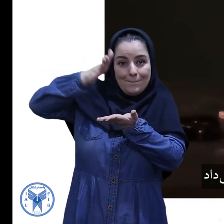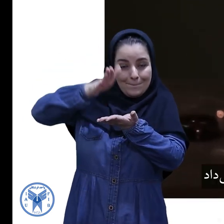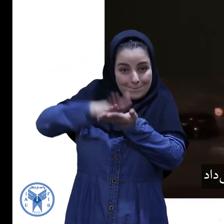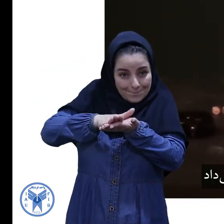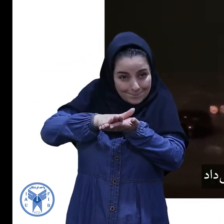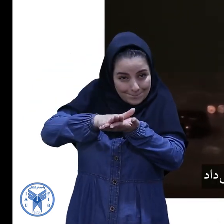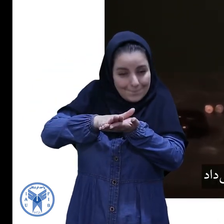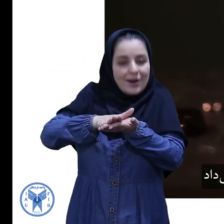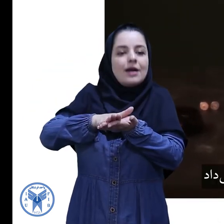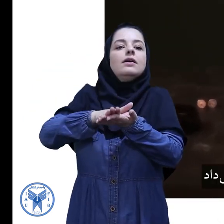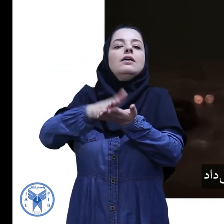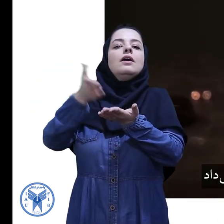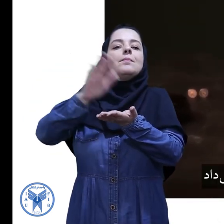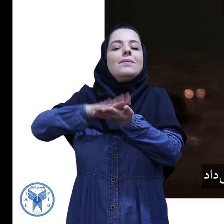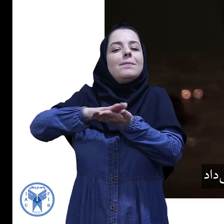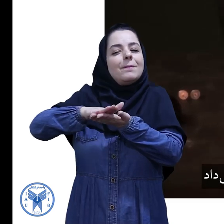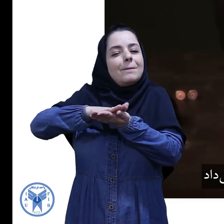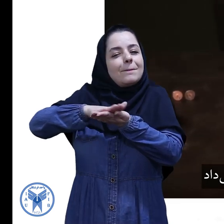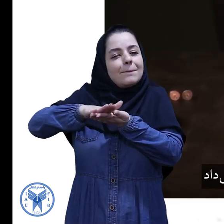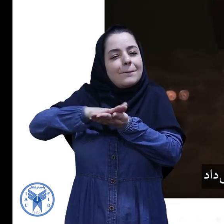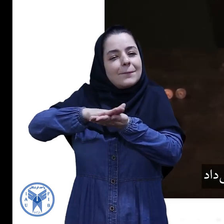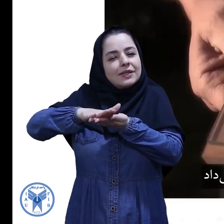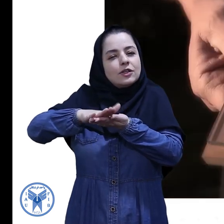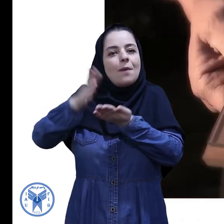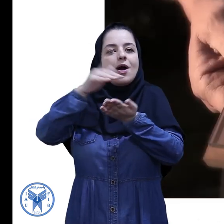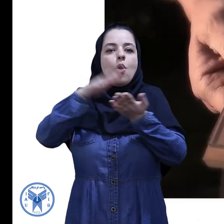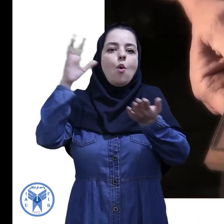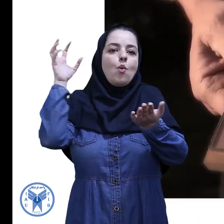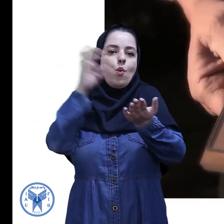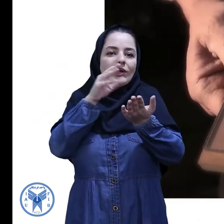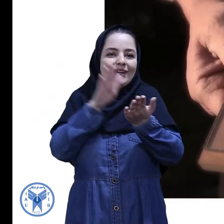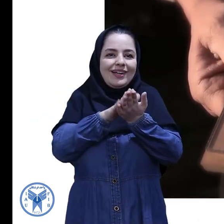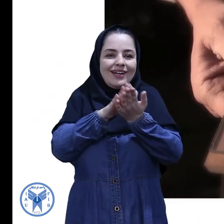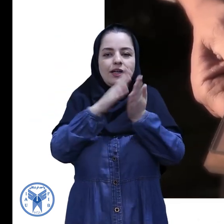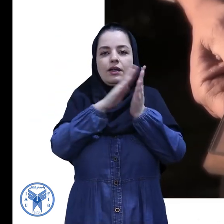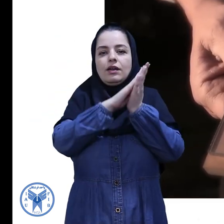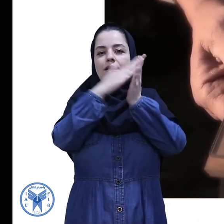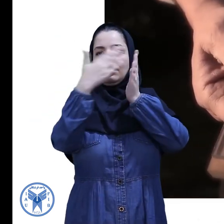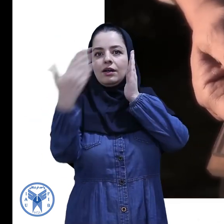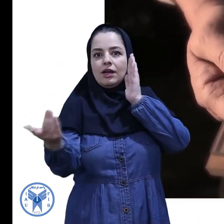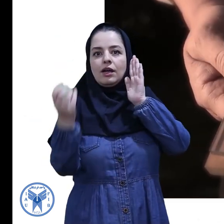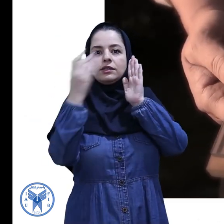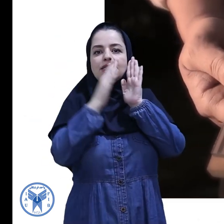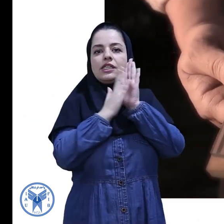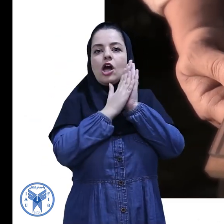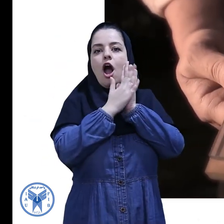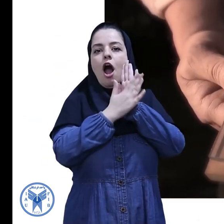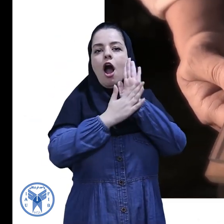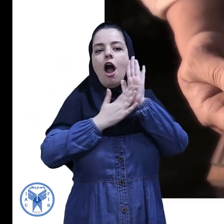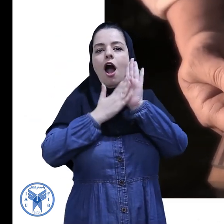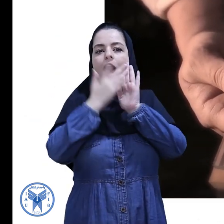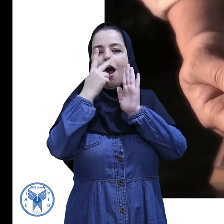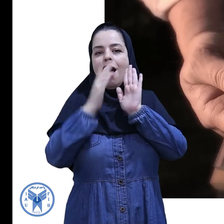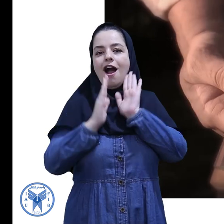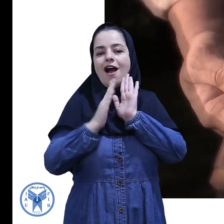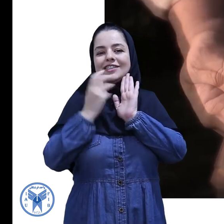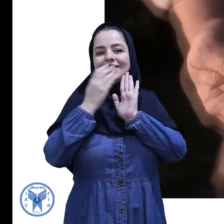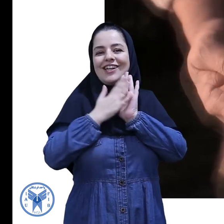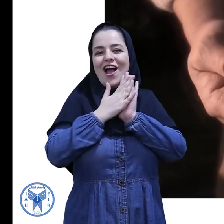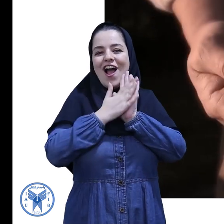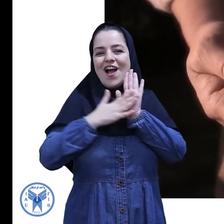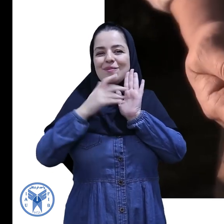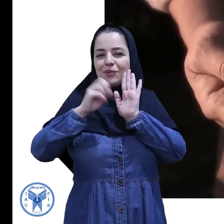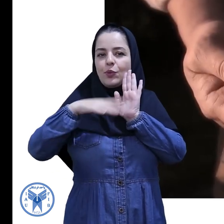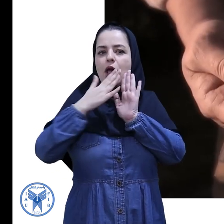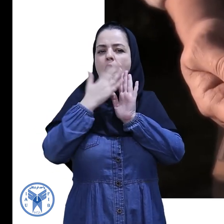He was putting an object on top of the sensitive paper or leather. And when you put these in the sun, it's very easy to see the effect of light. You can